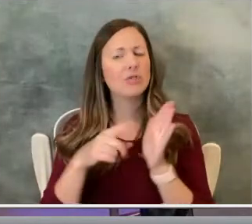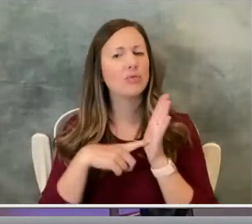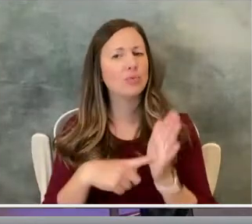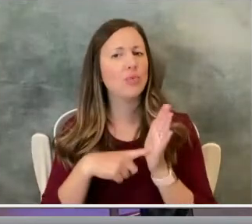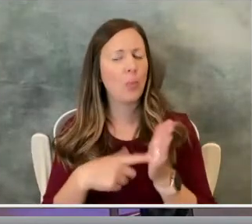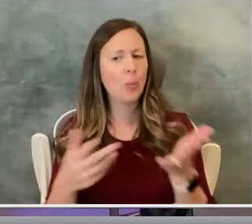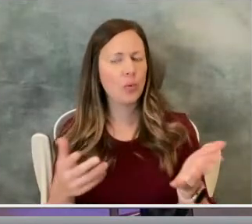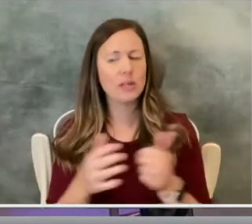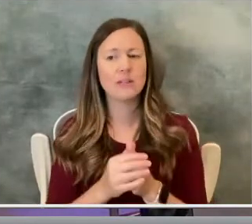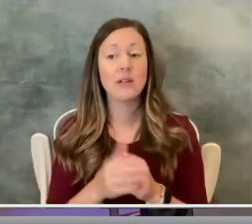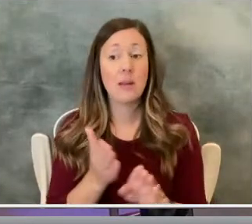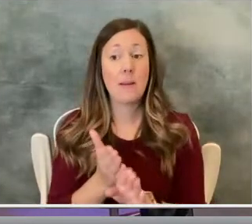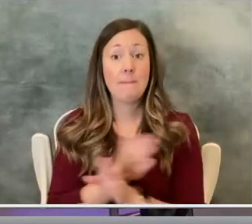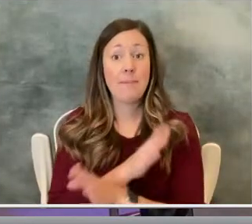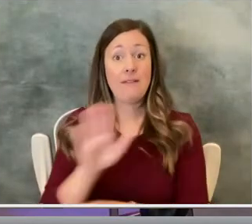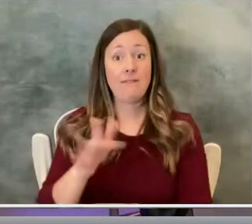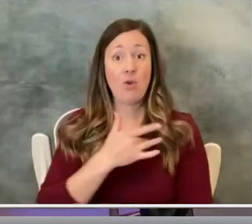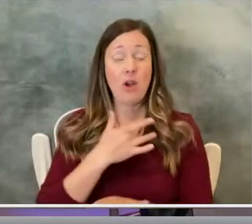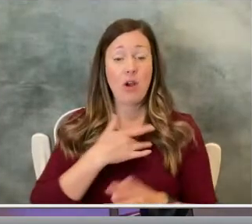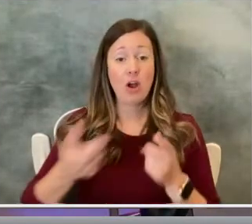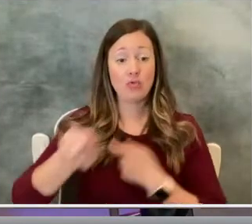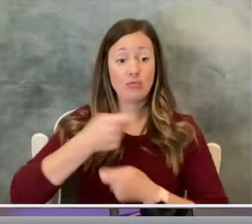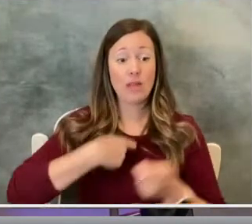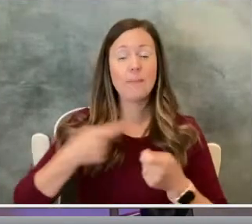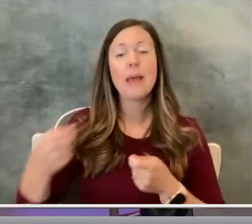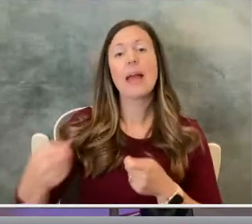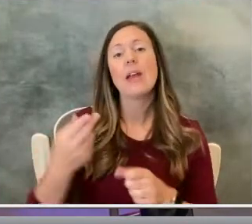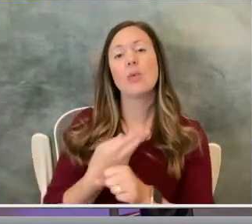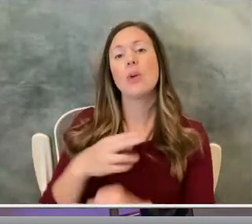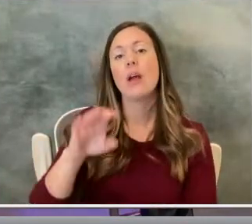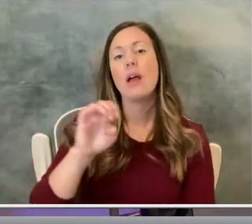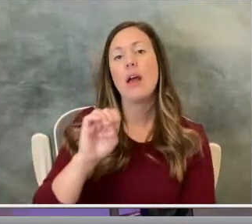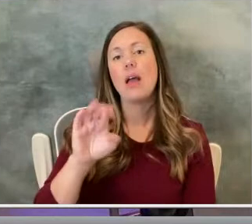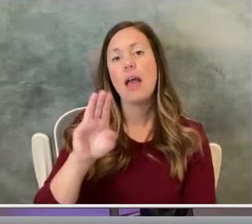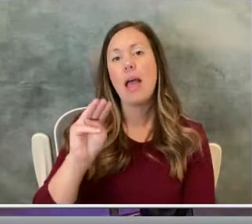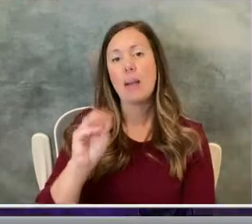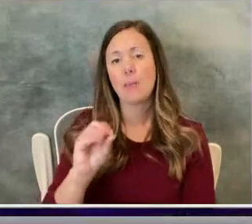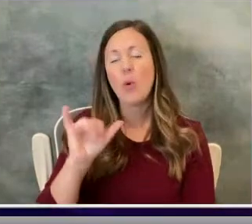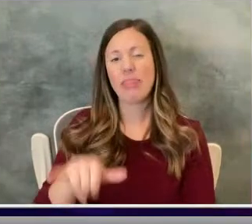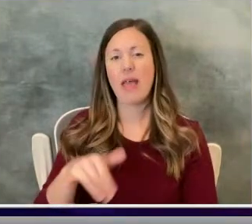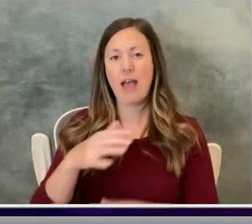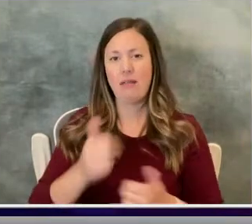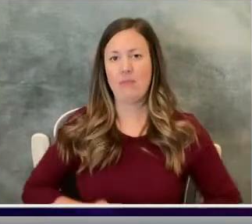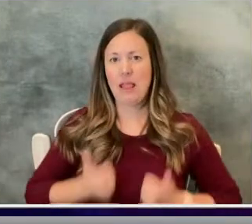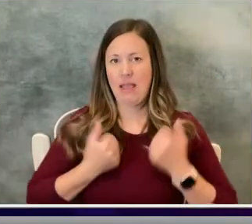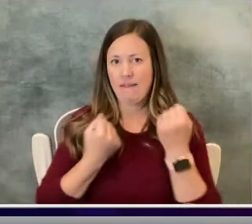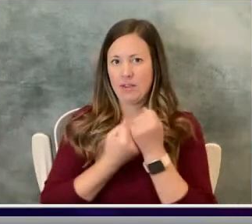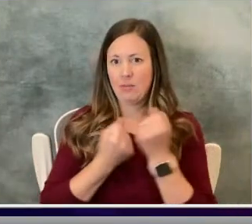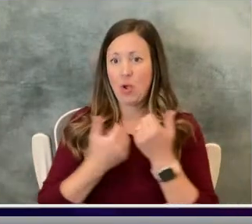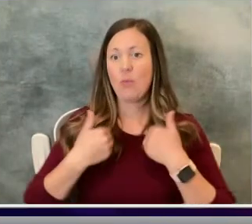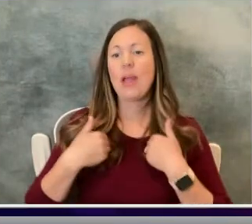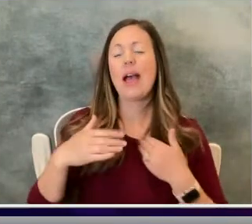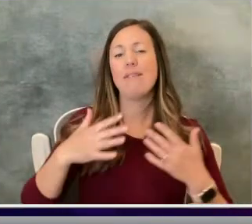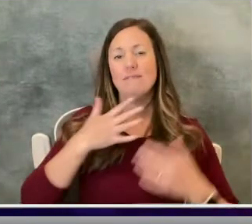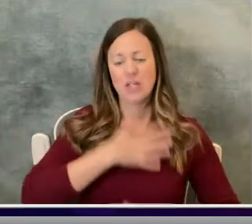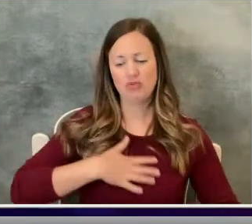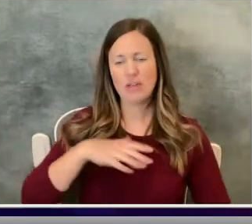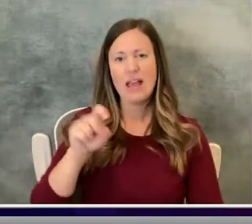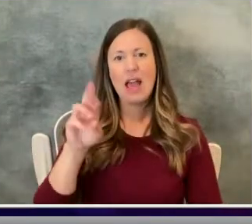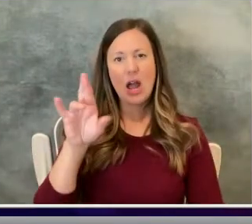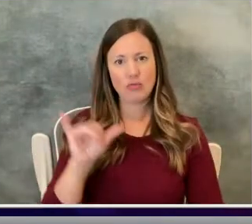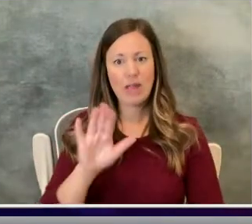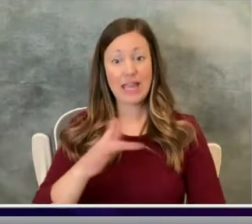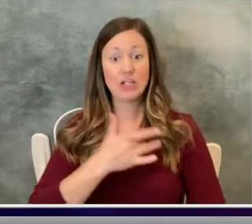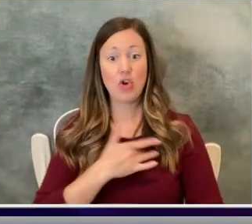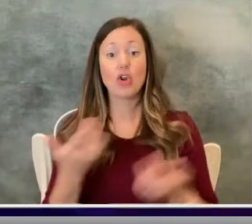was put on ECMO, which is a form of life support, and we have a chest X-ray of his heart while on ECMO. So what